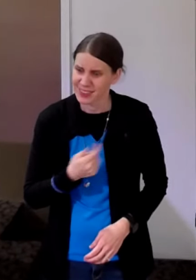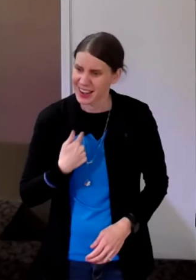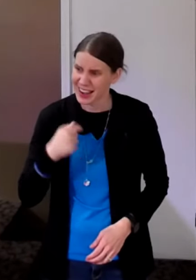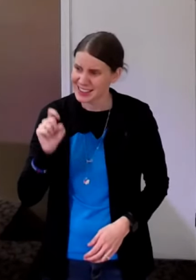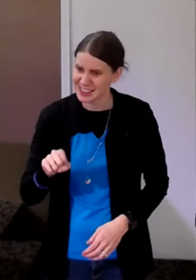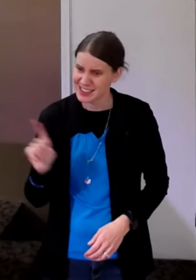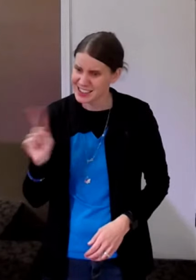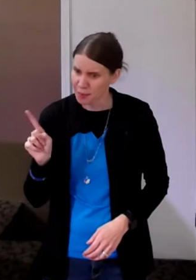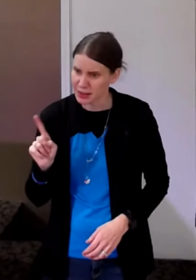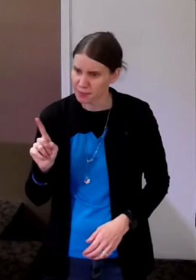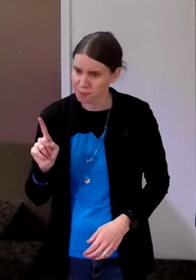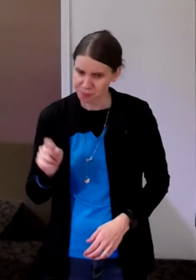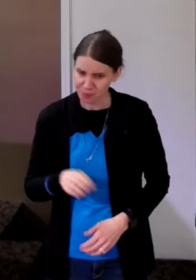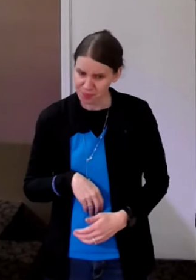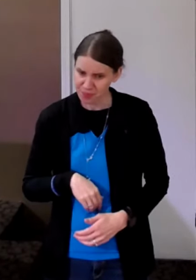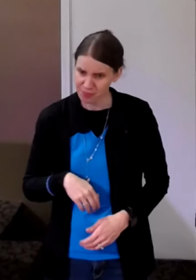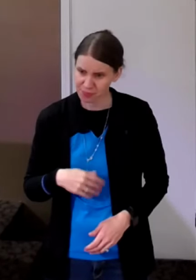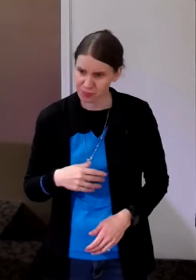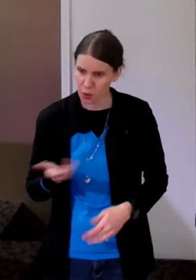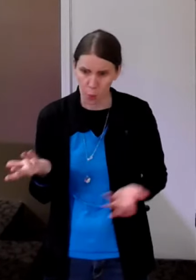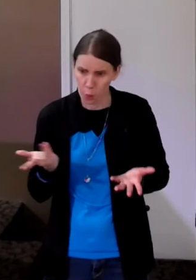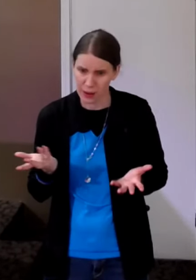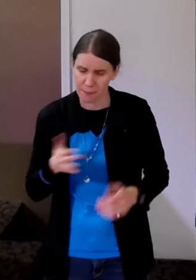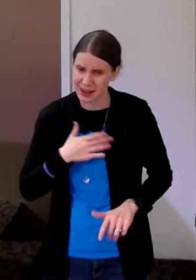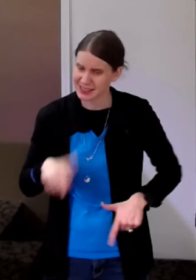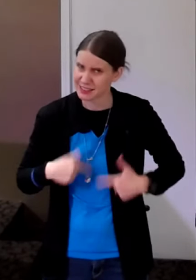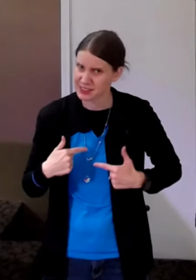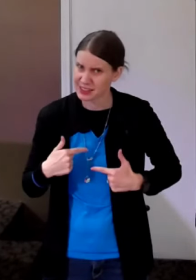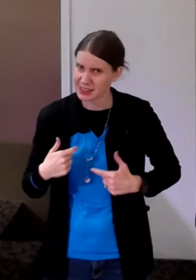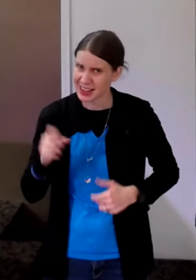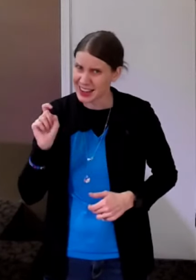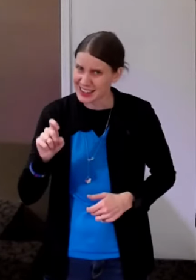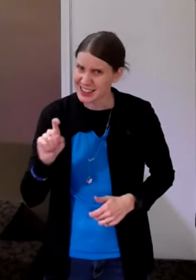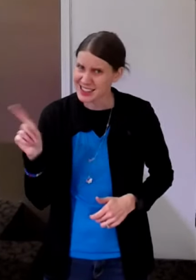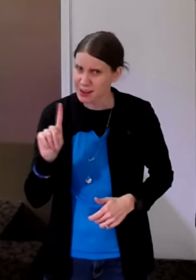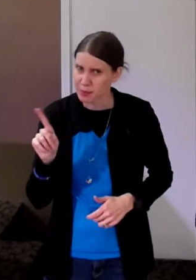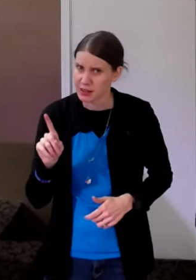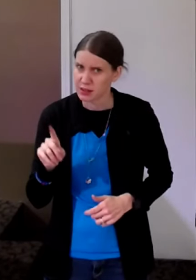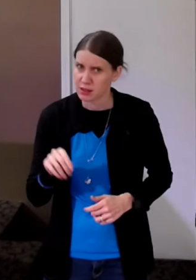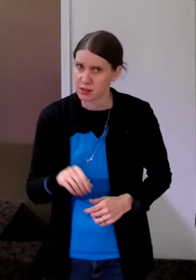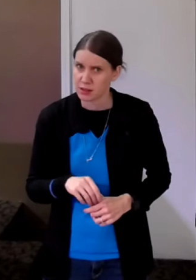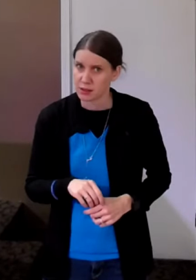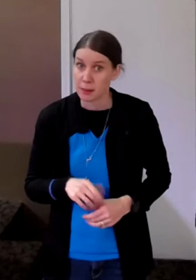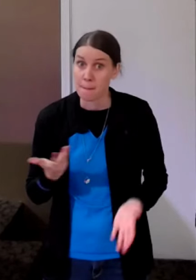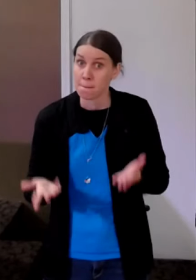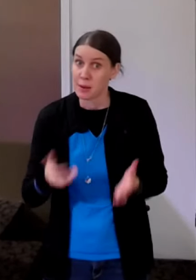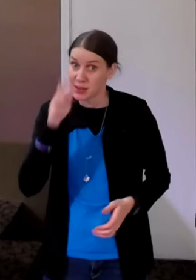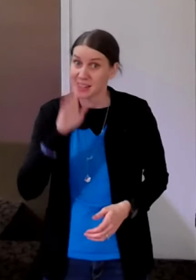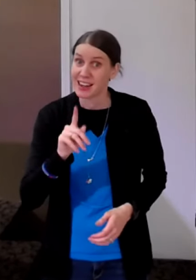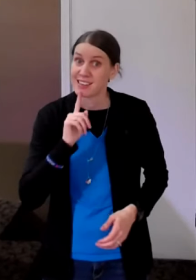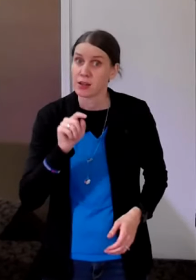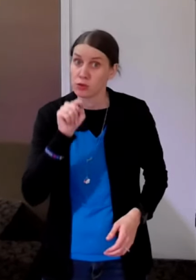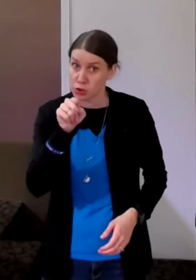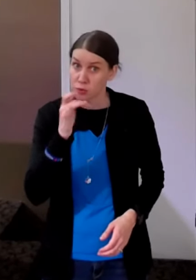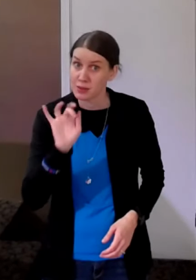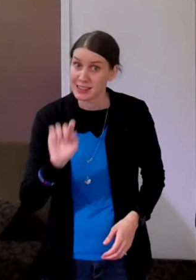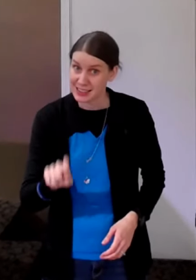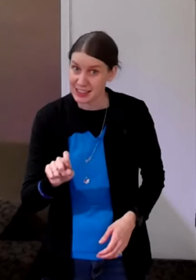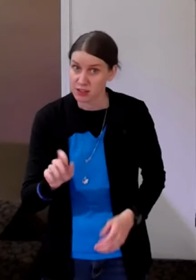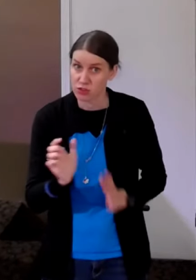short somewhere in my life. Something that I sincerely need." That may be God saying you need Jesus